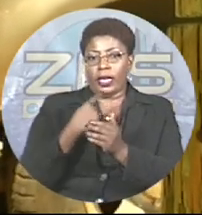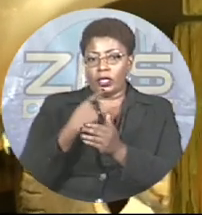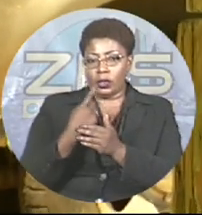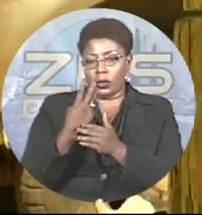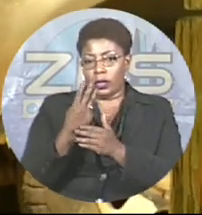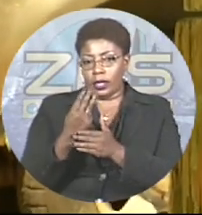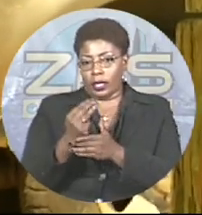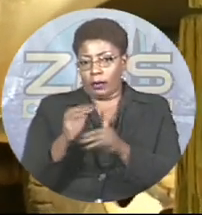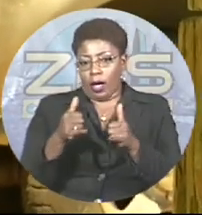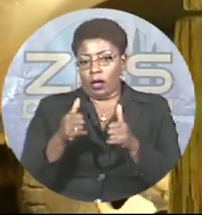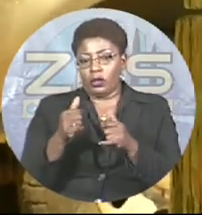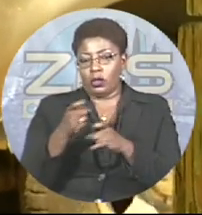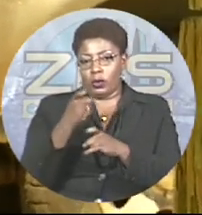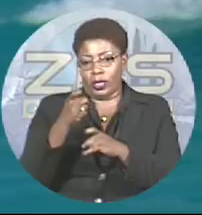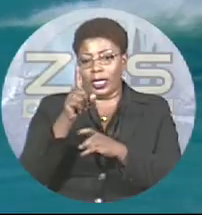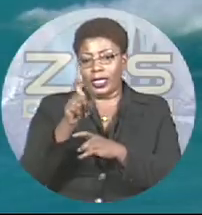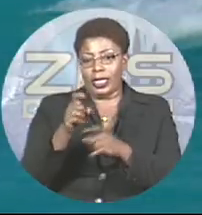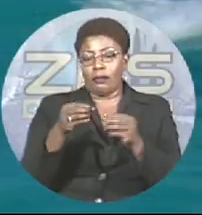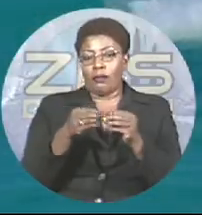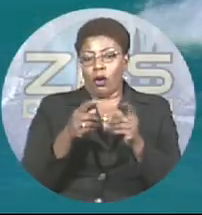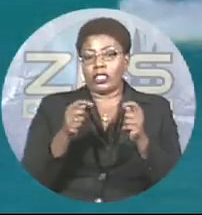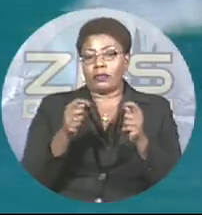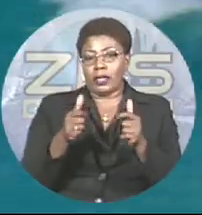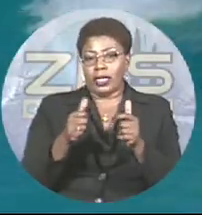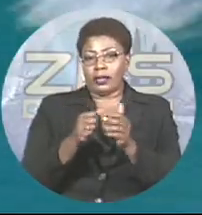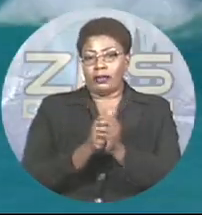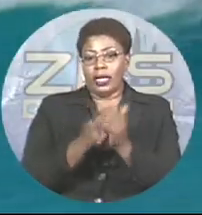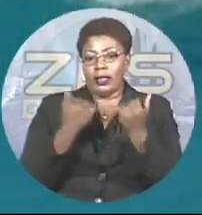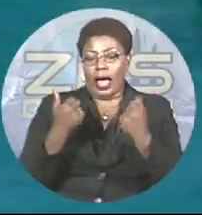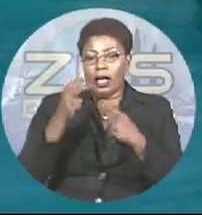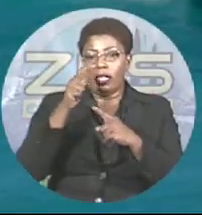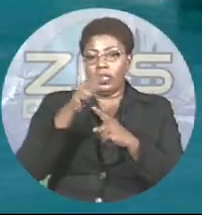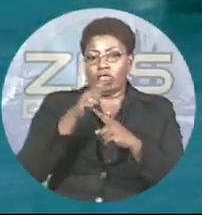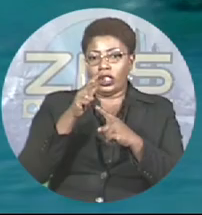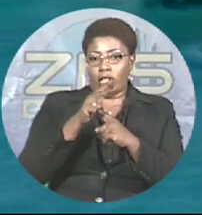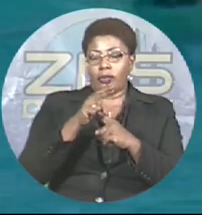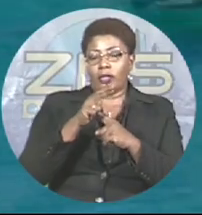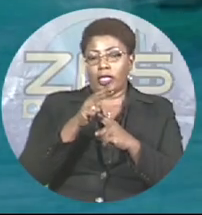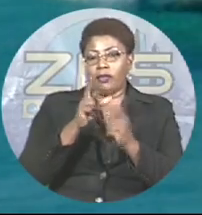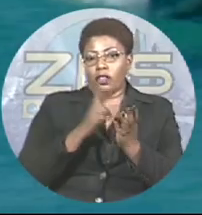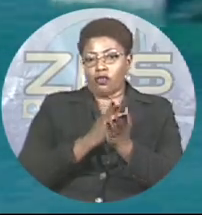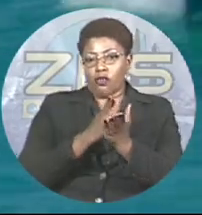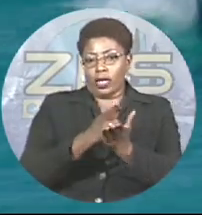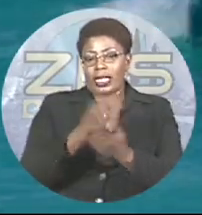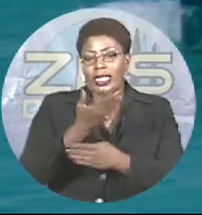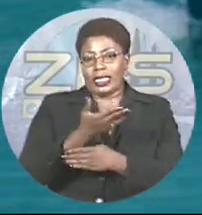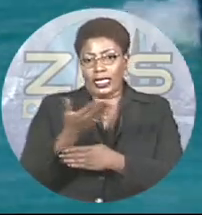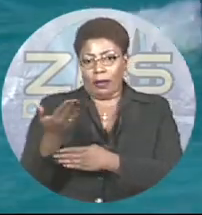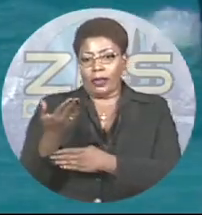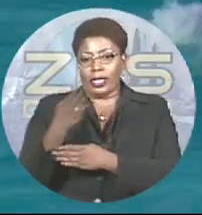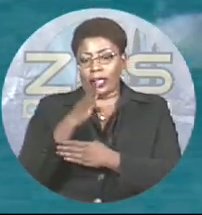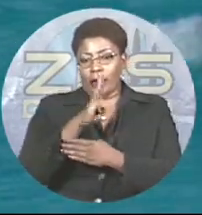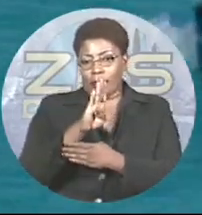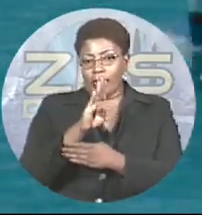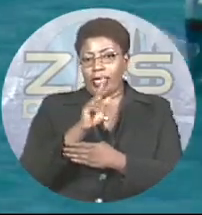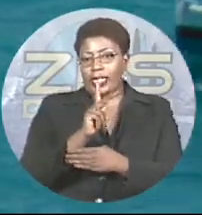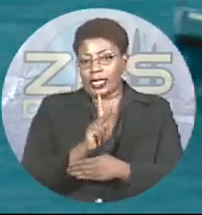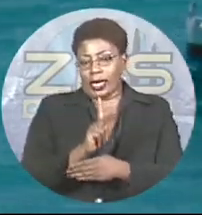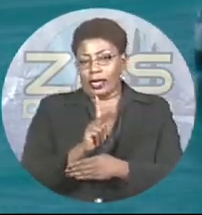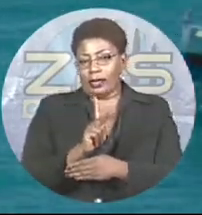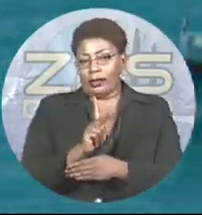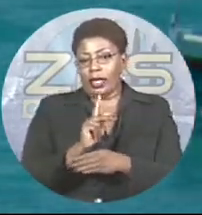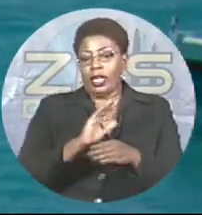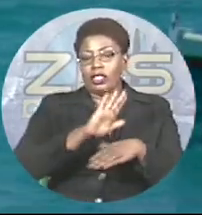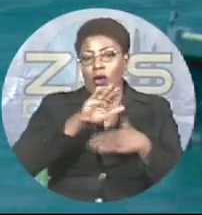but I got to get some more speed. Now for the champion, winning regattas is something that the VDK is all about. And it's